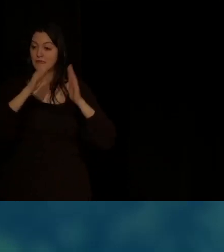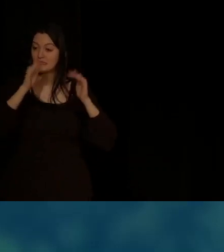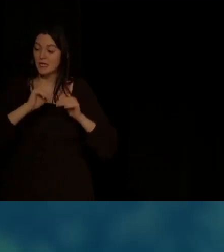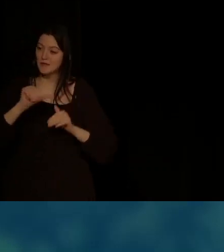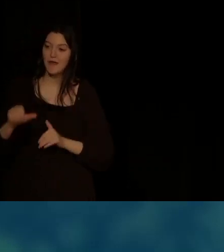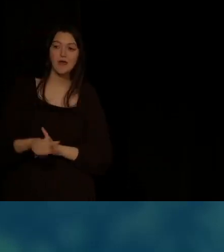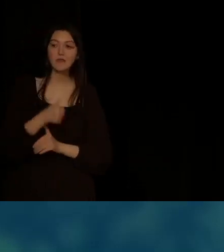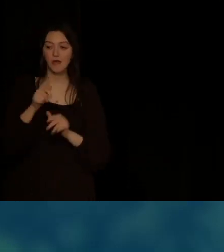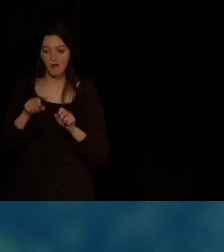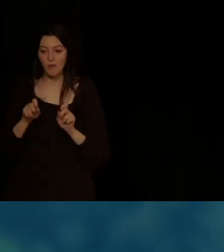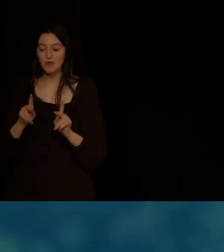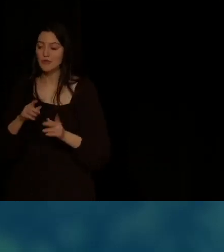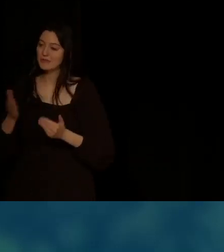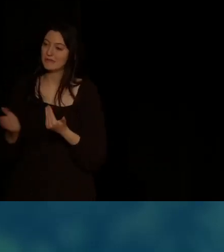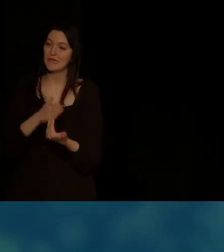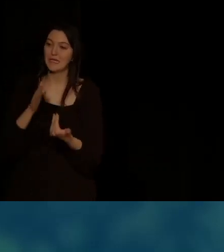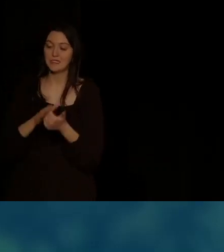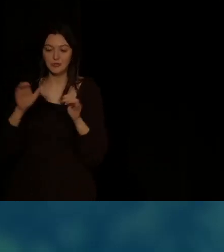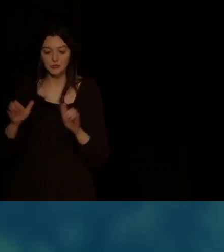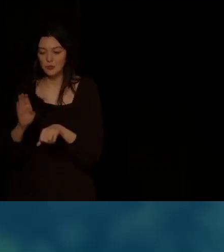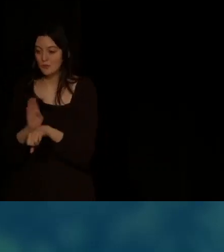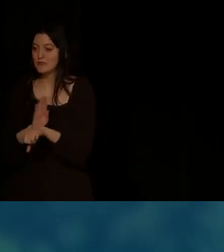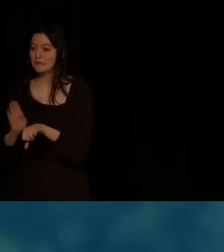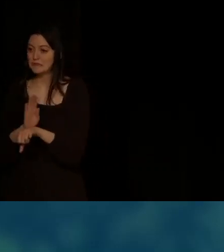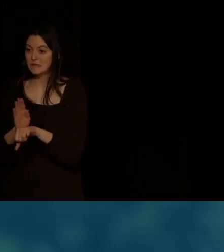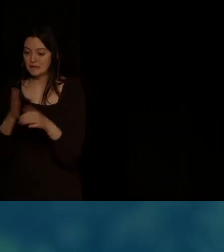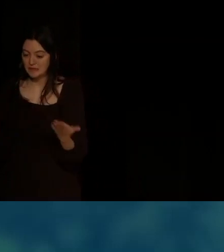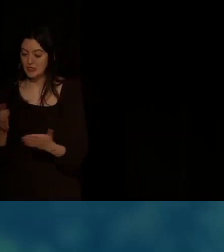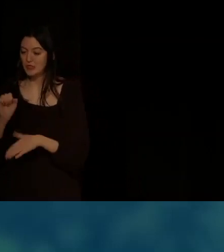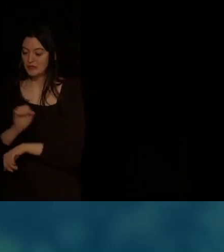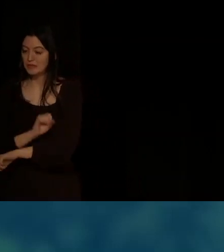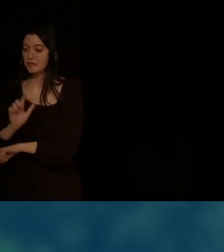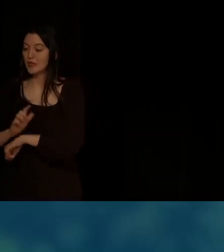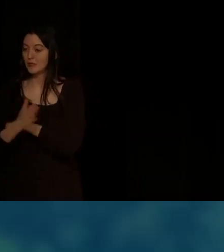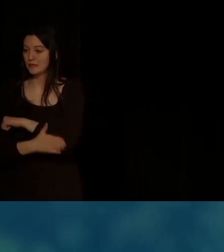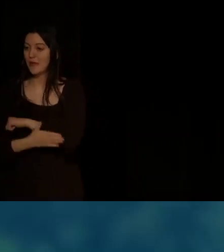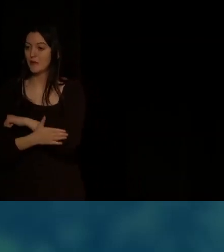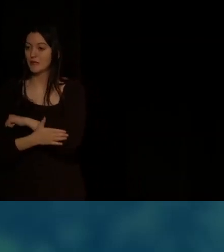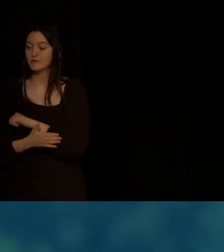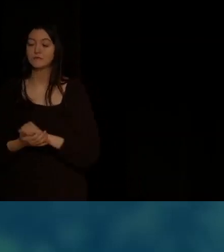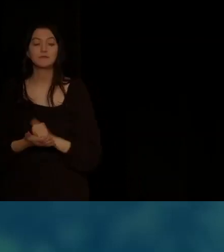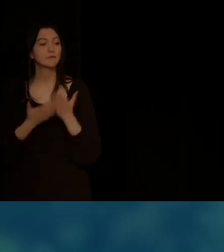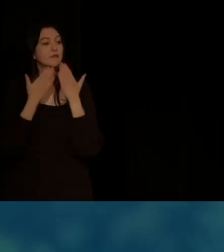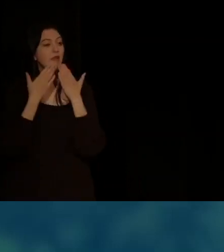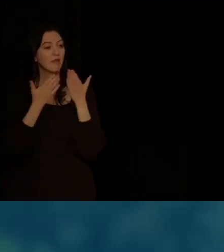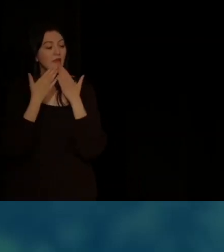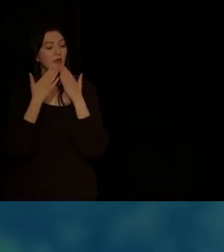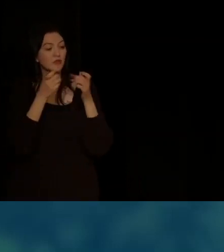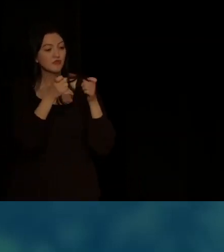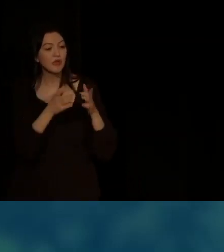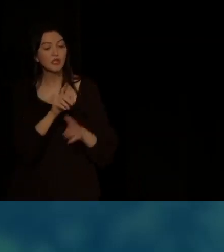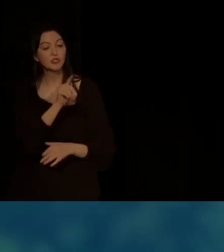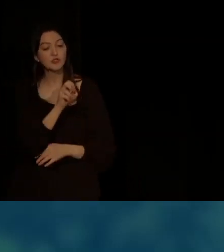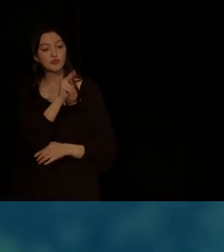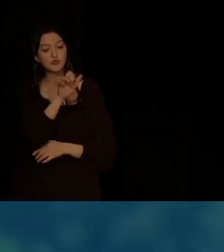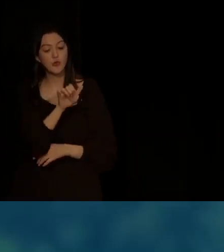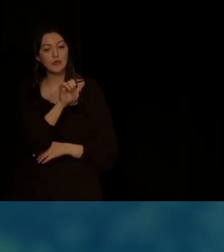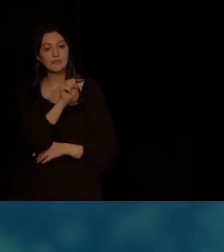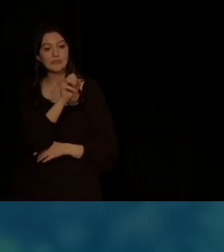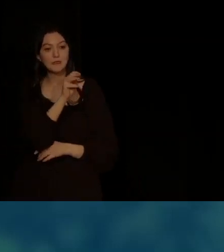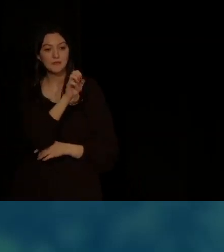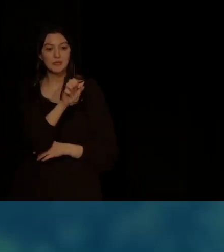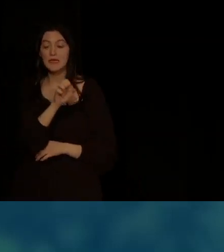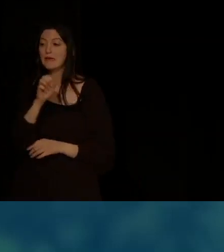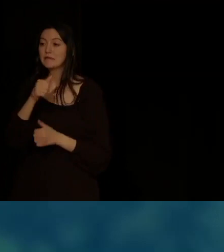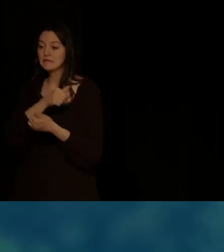way to make it easier to do business in St. Louis County. Thank you to Director Tony Smee and Deputy Director